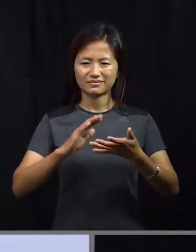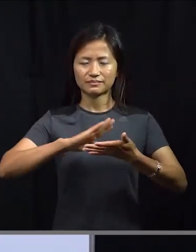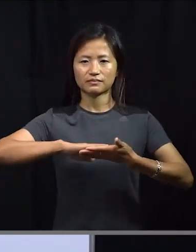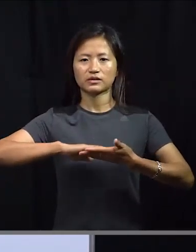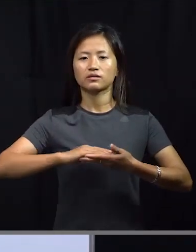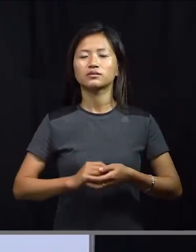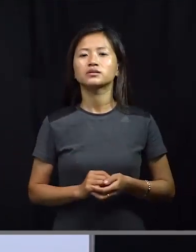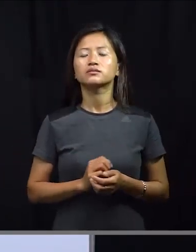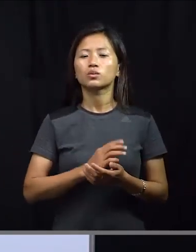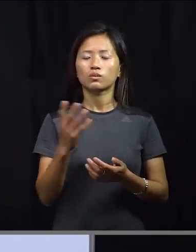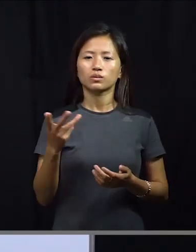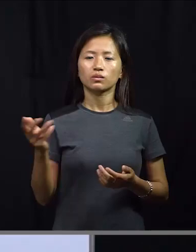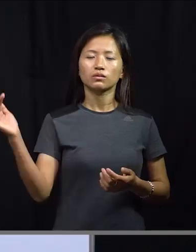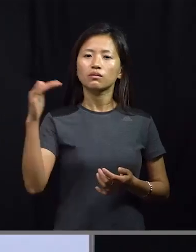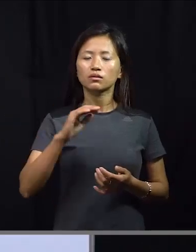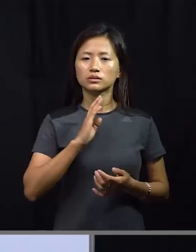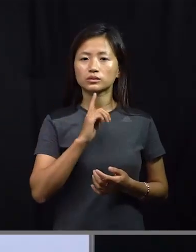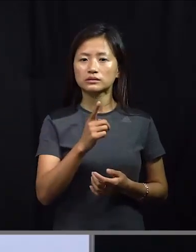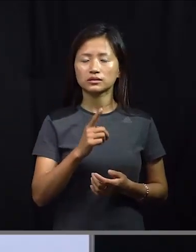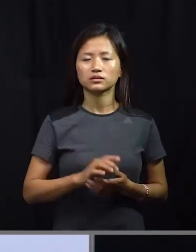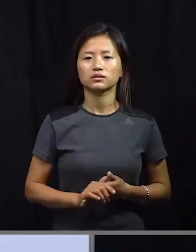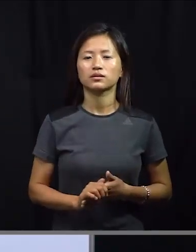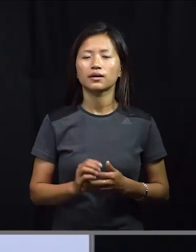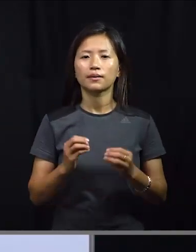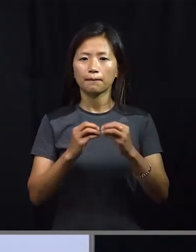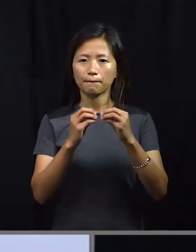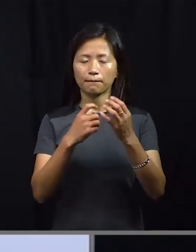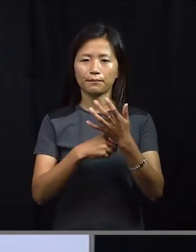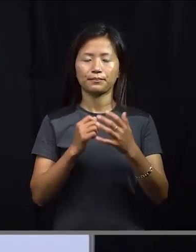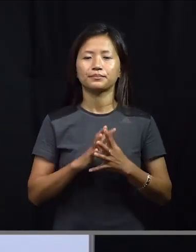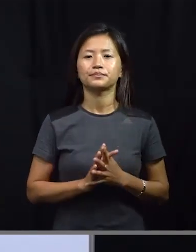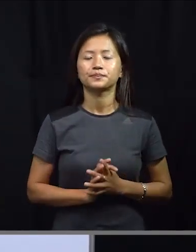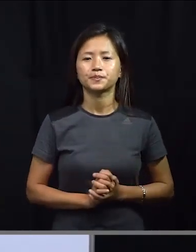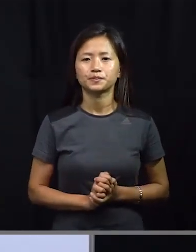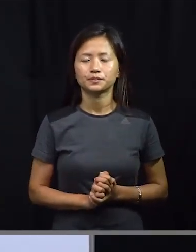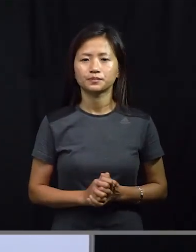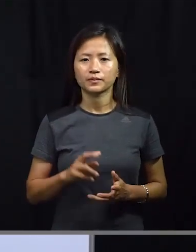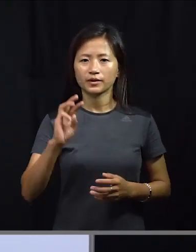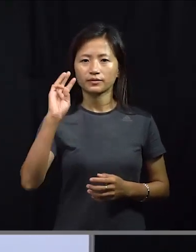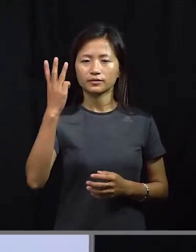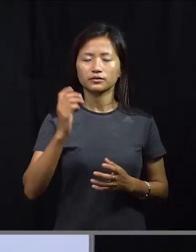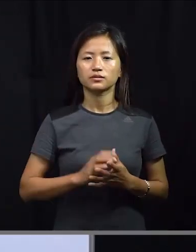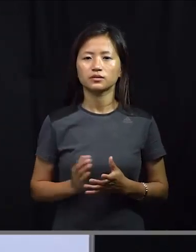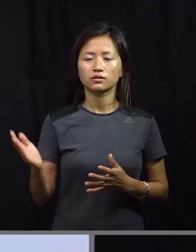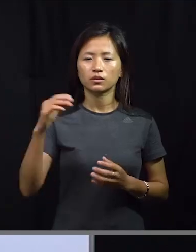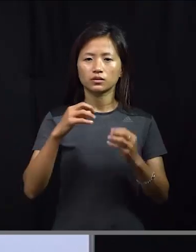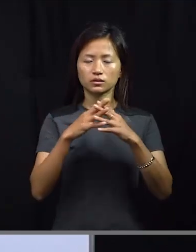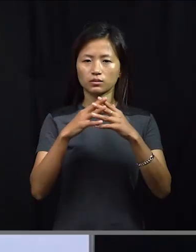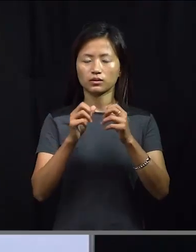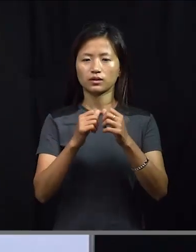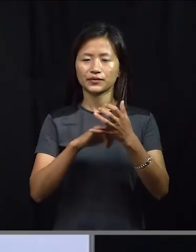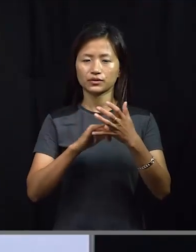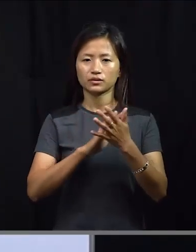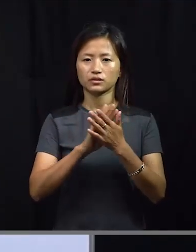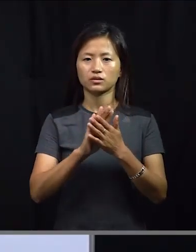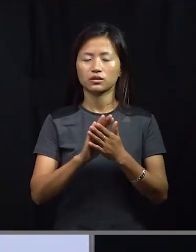as hypergamy. Why? Because Brahmin is at the top, second comes Kshatriya, third comes the Vaishyas, and the